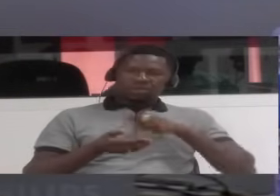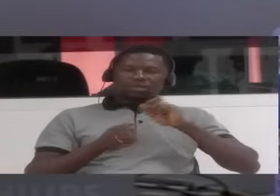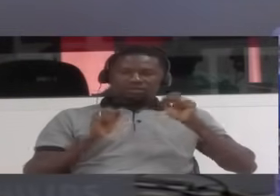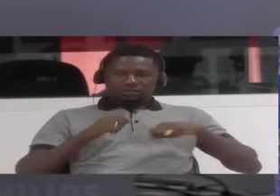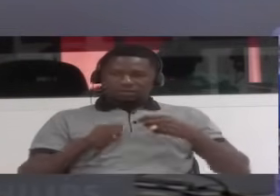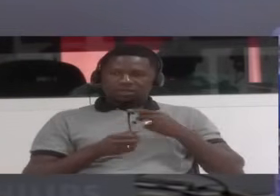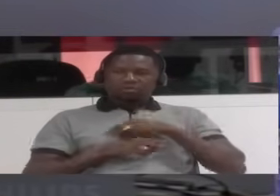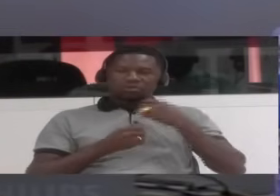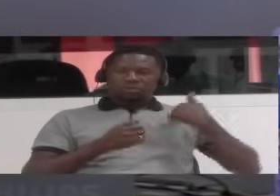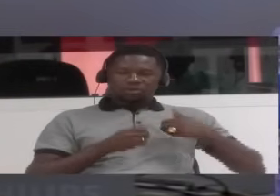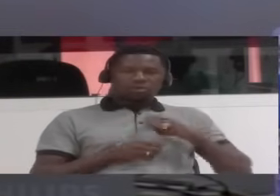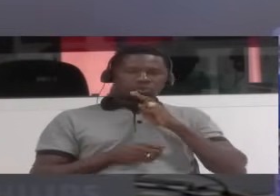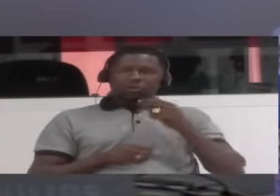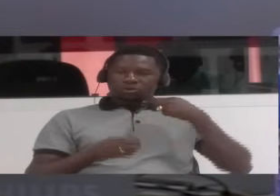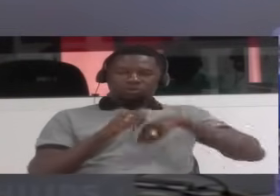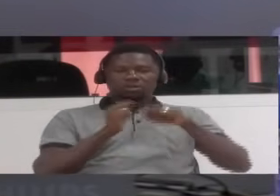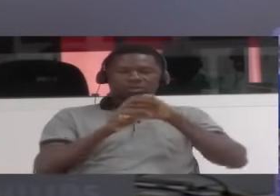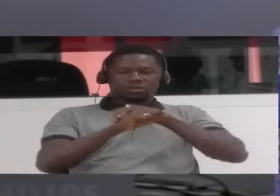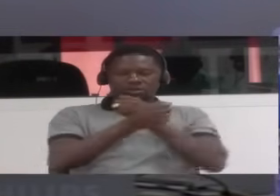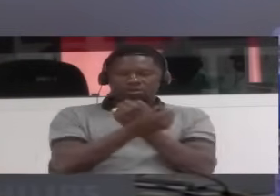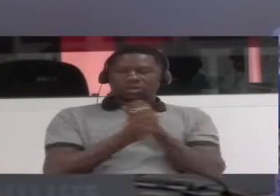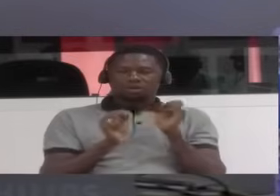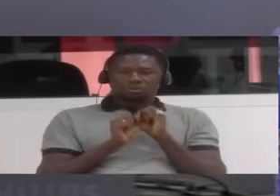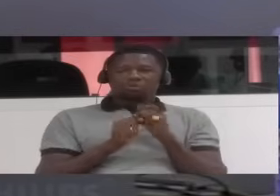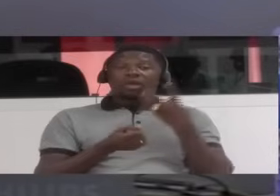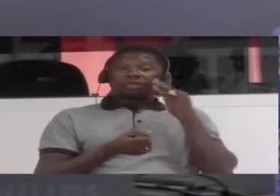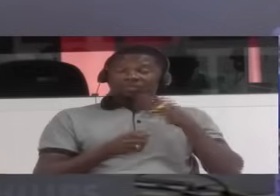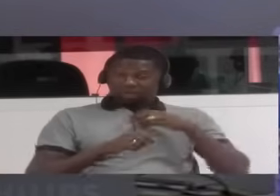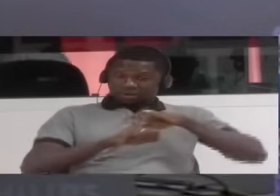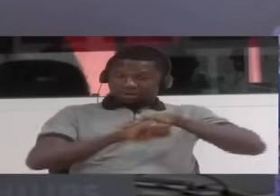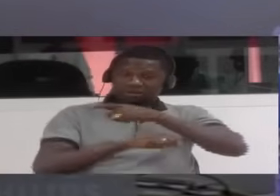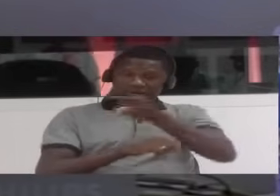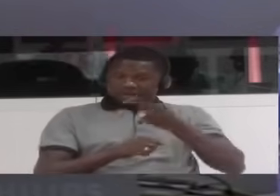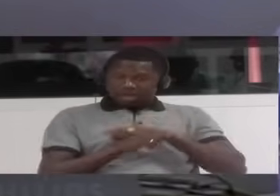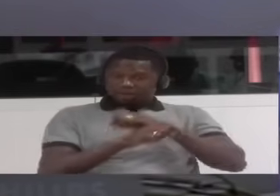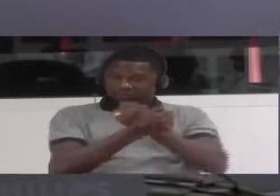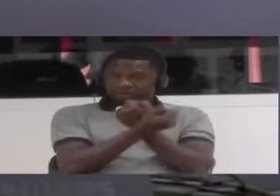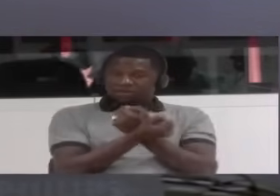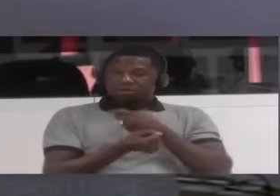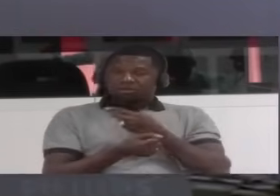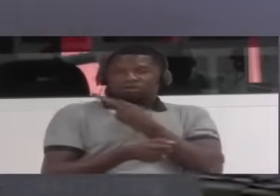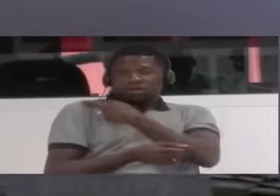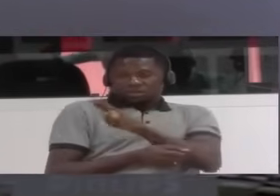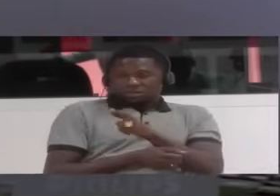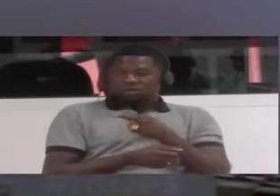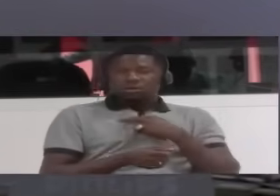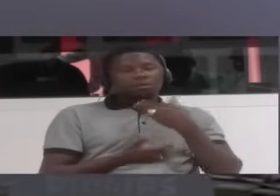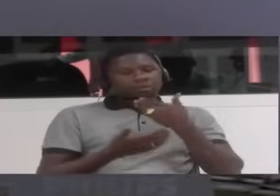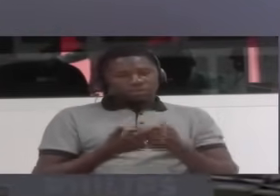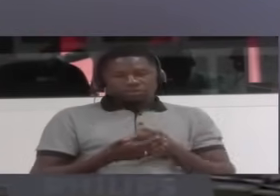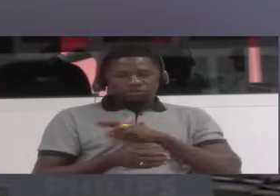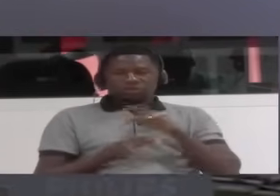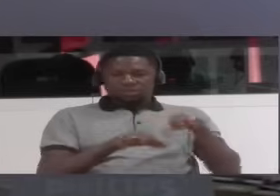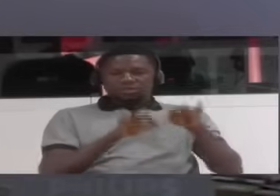people who are not in custody. But even if they are in custody and happen to be released, please do not take the law in your own